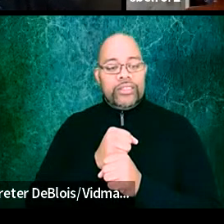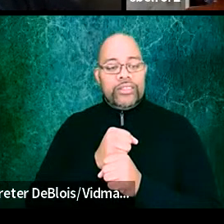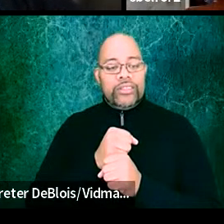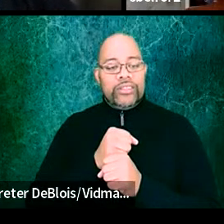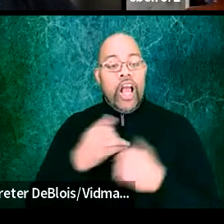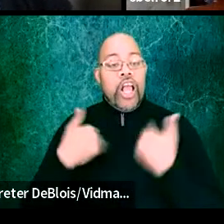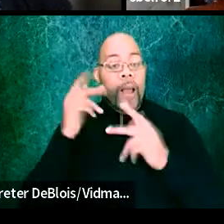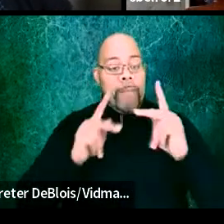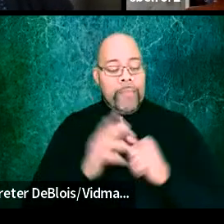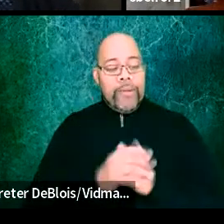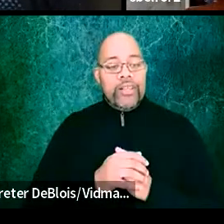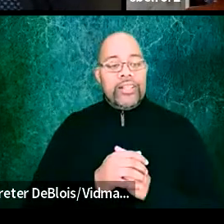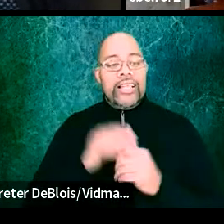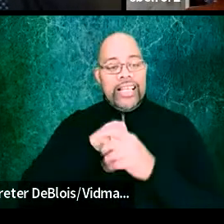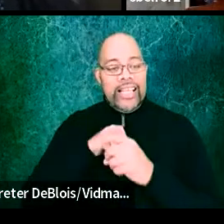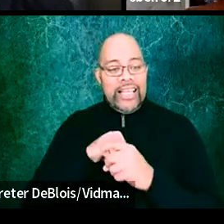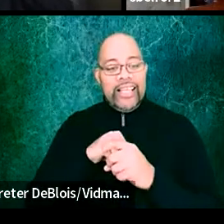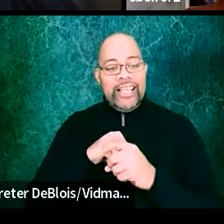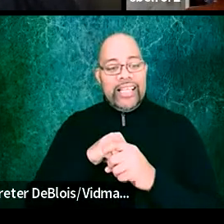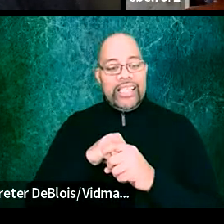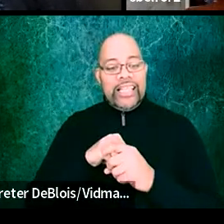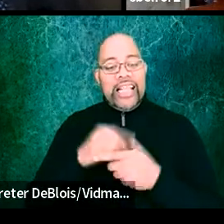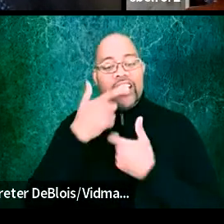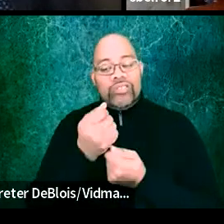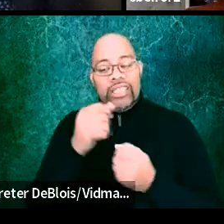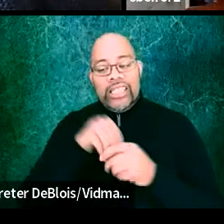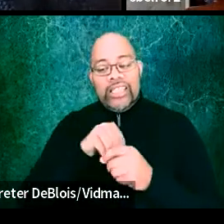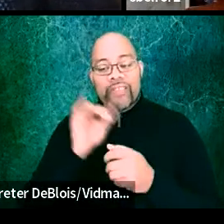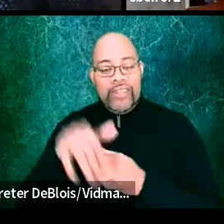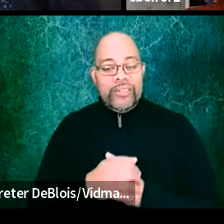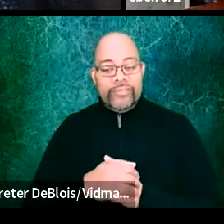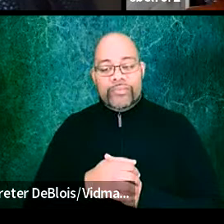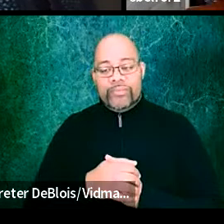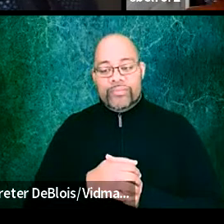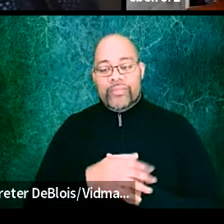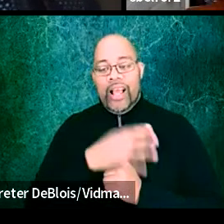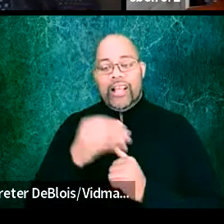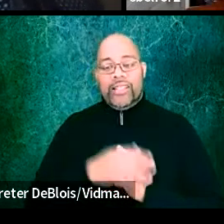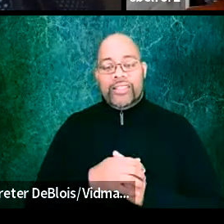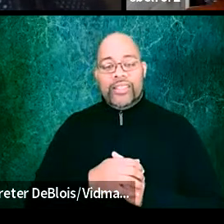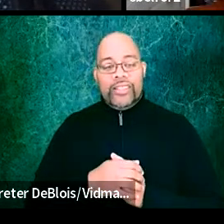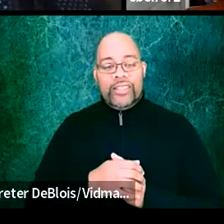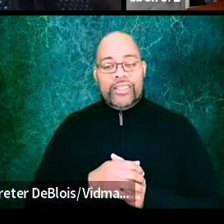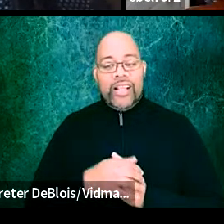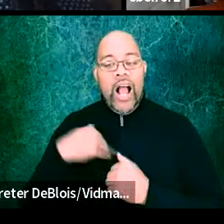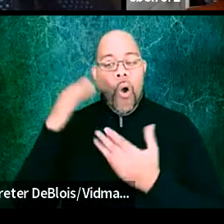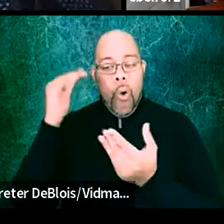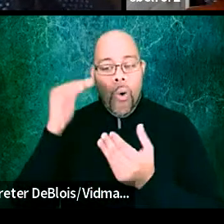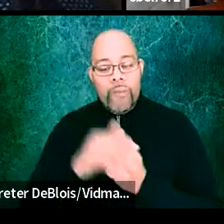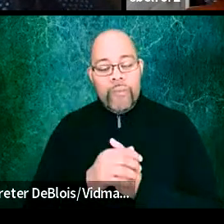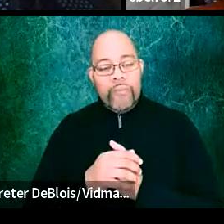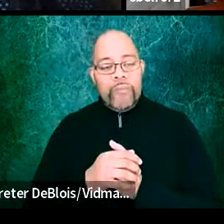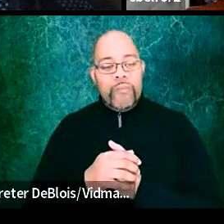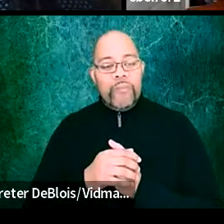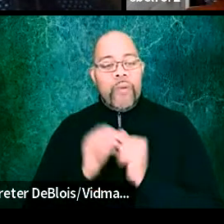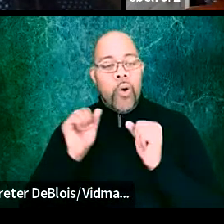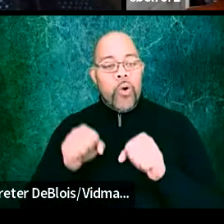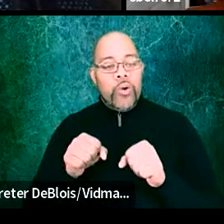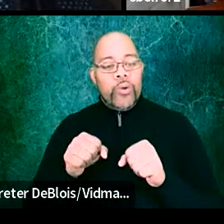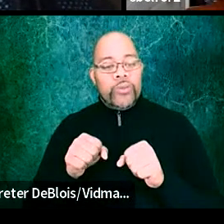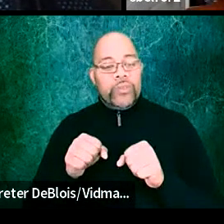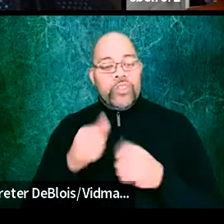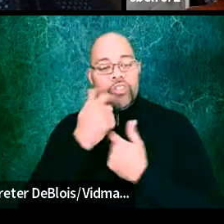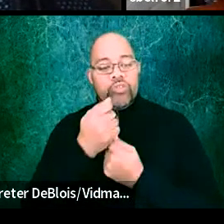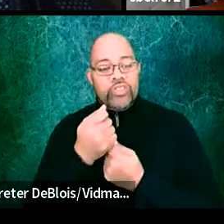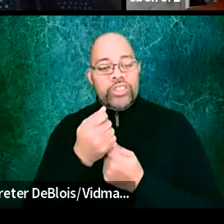young people interested into this. And I hope I could